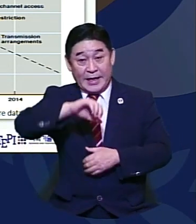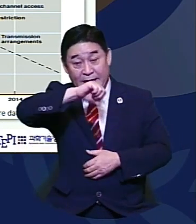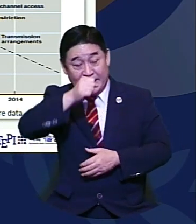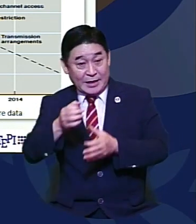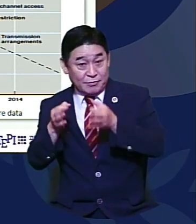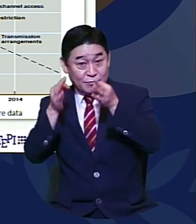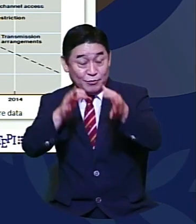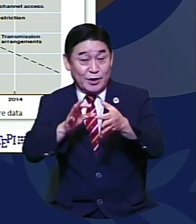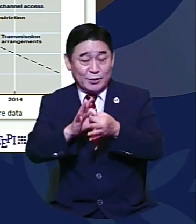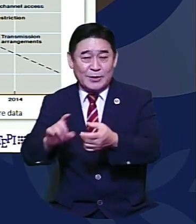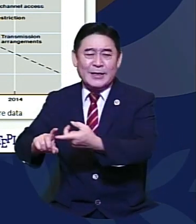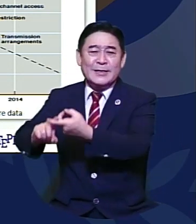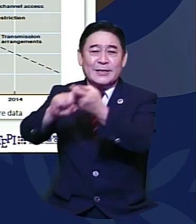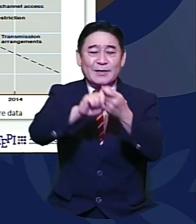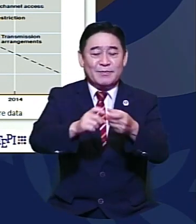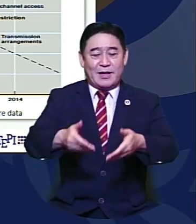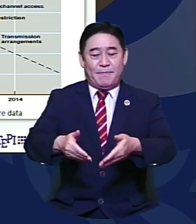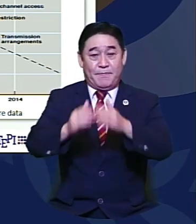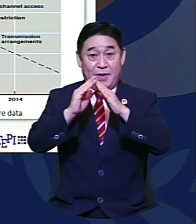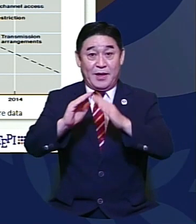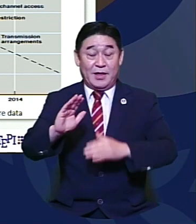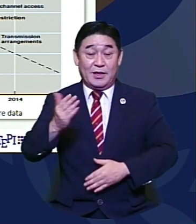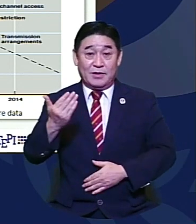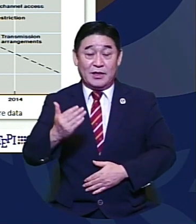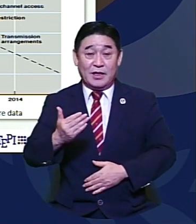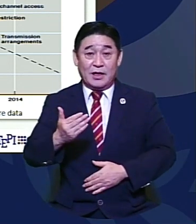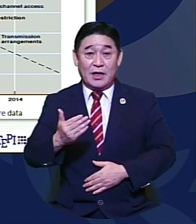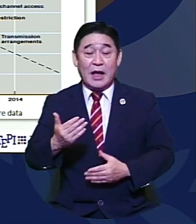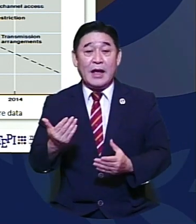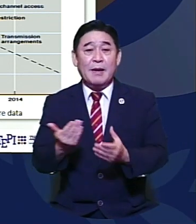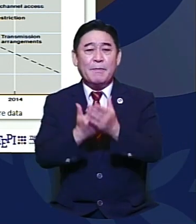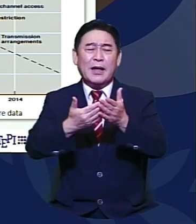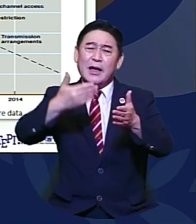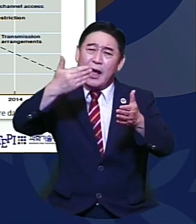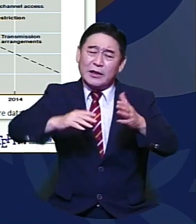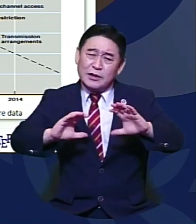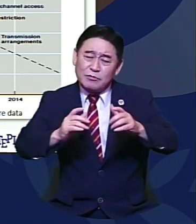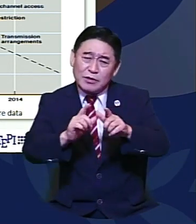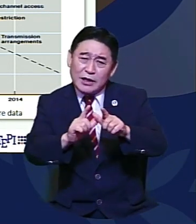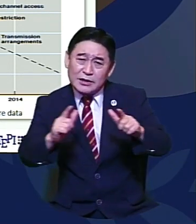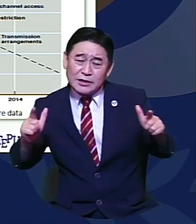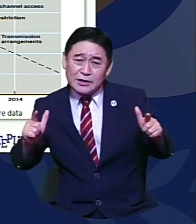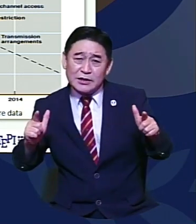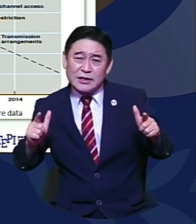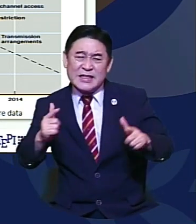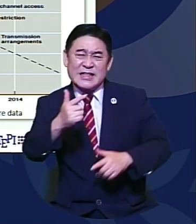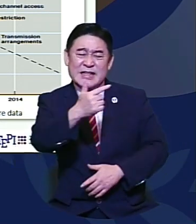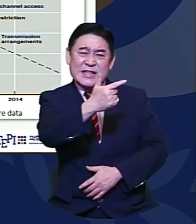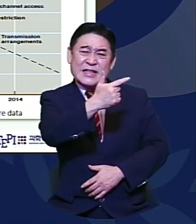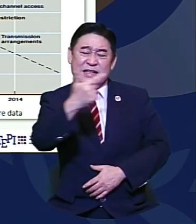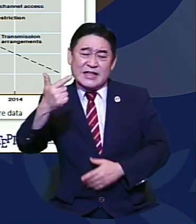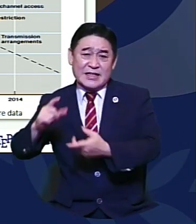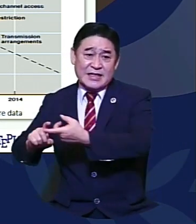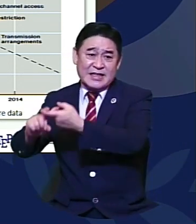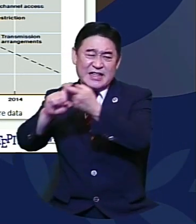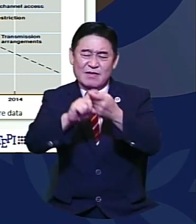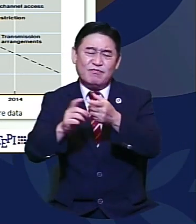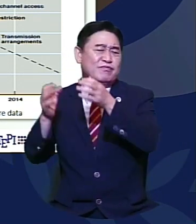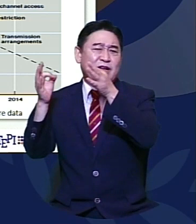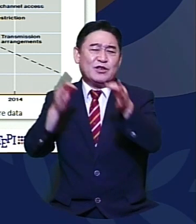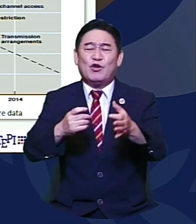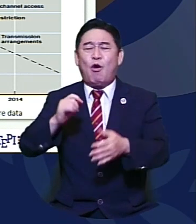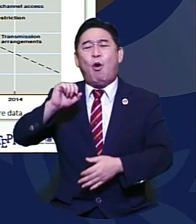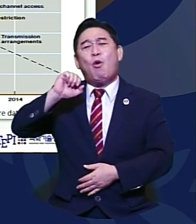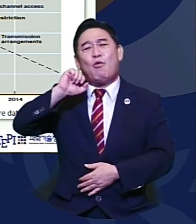it is not easy for developing countries to do this kind of a massive infrastructure. And also, the technology